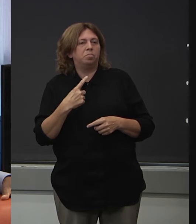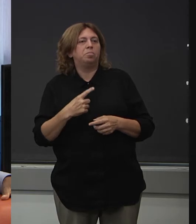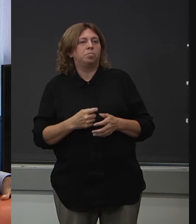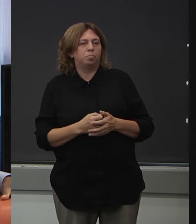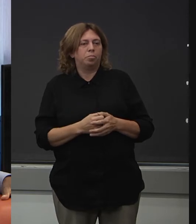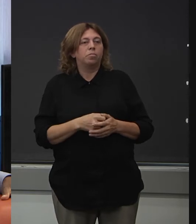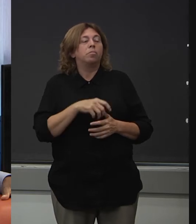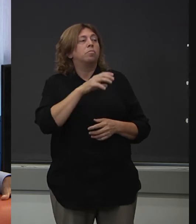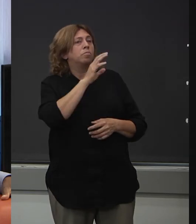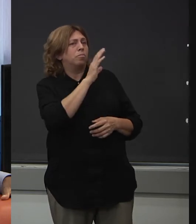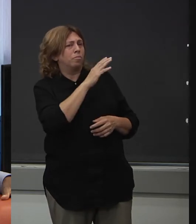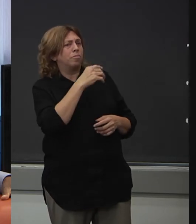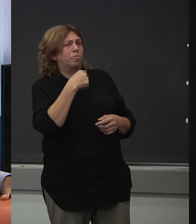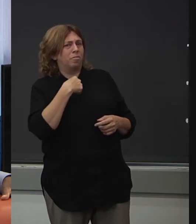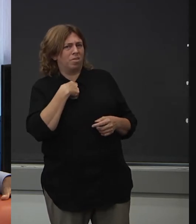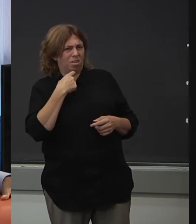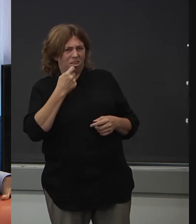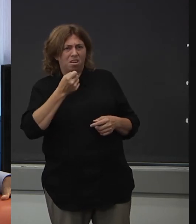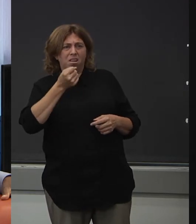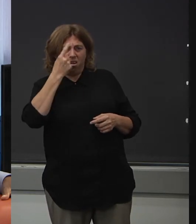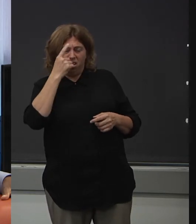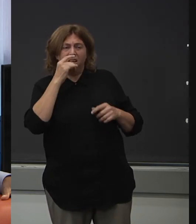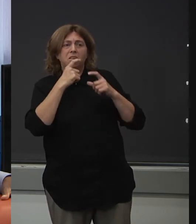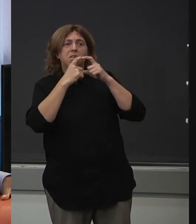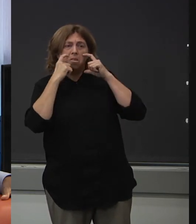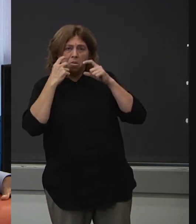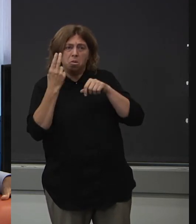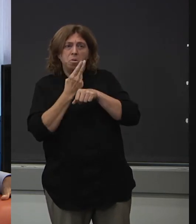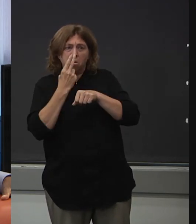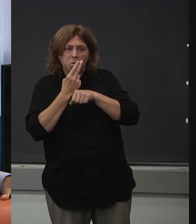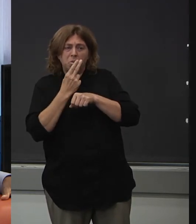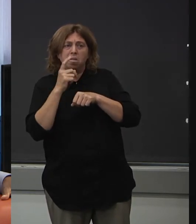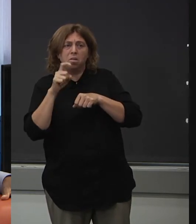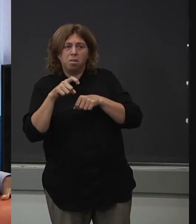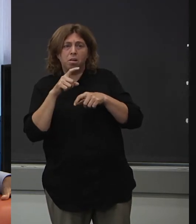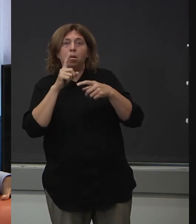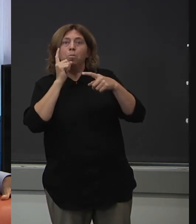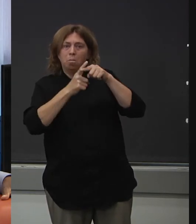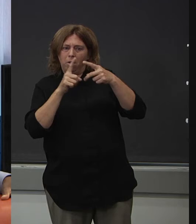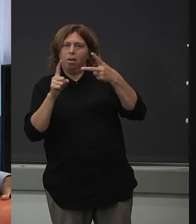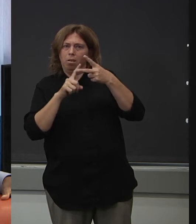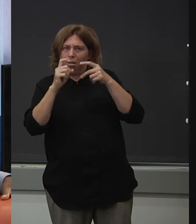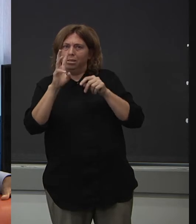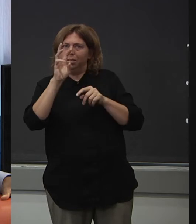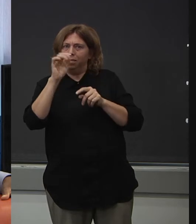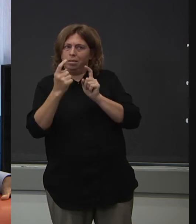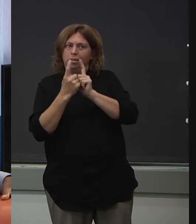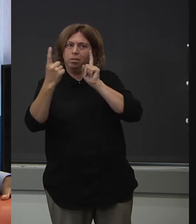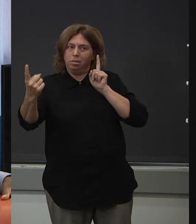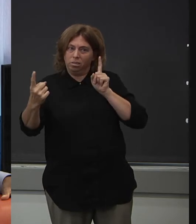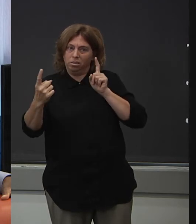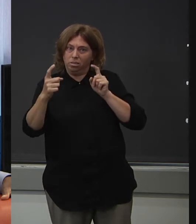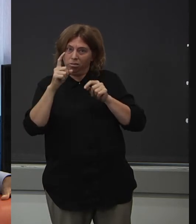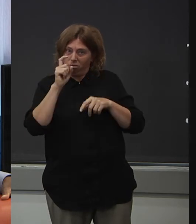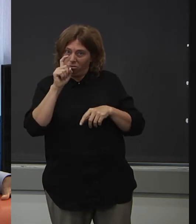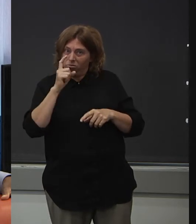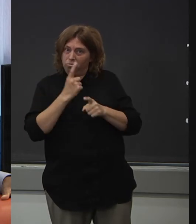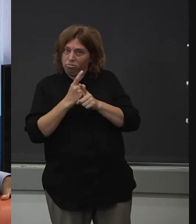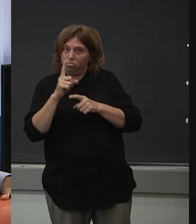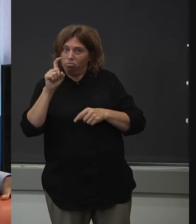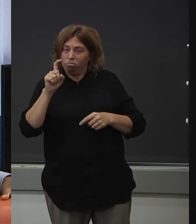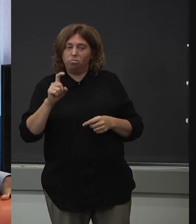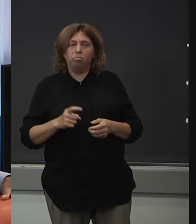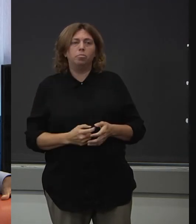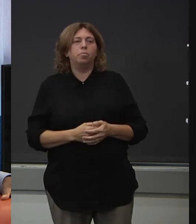that we should wear a facial covering and maintain at least 6 feet of physical distance Is that correct? It's not either